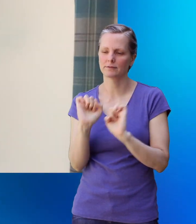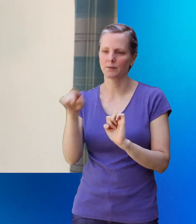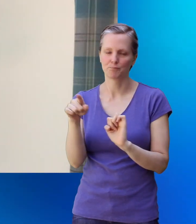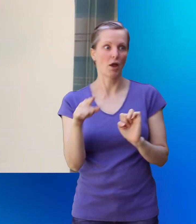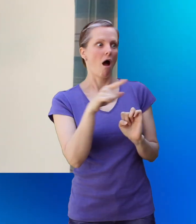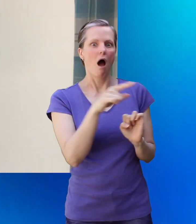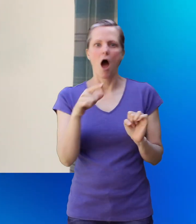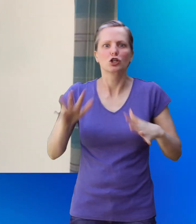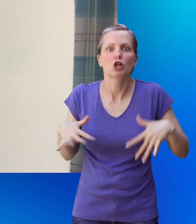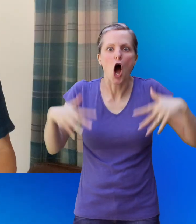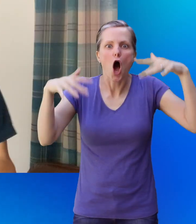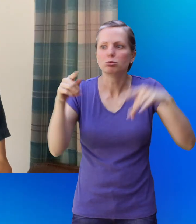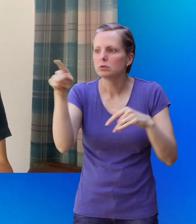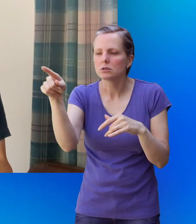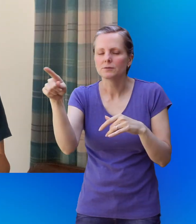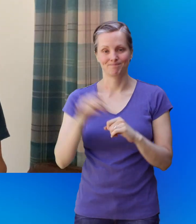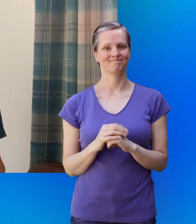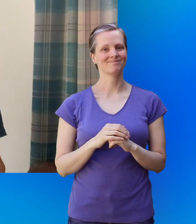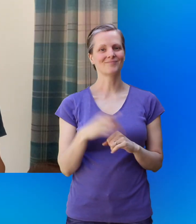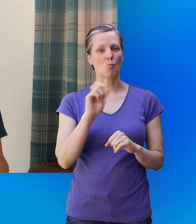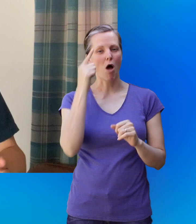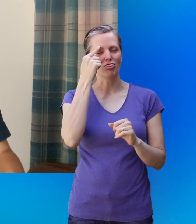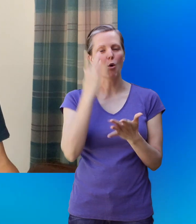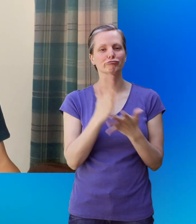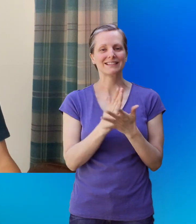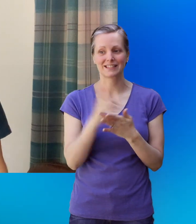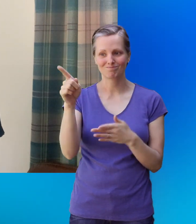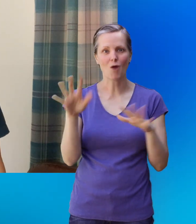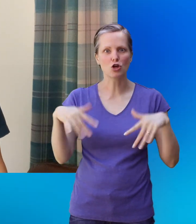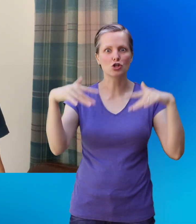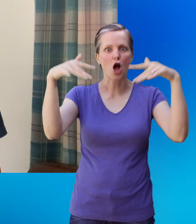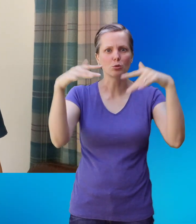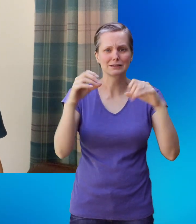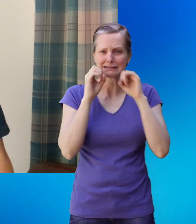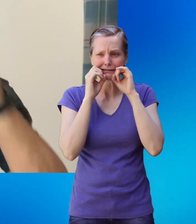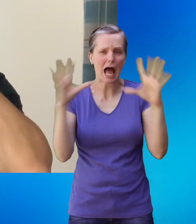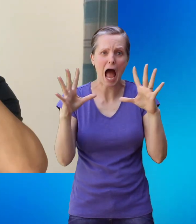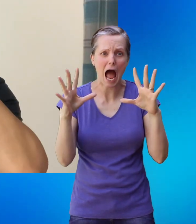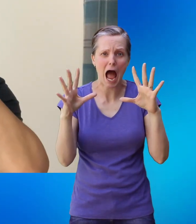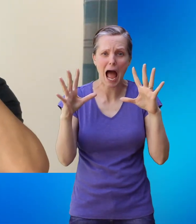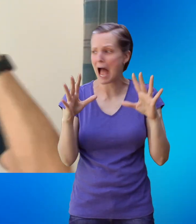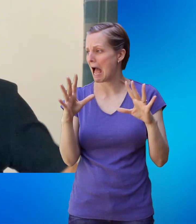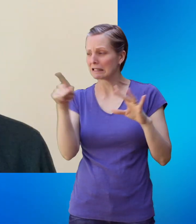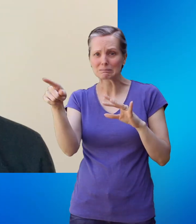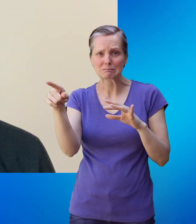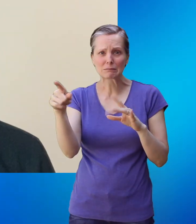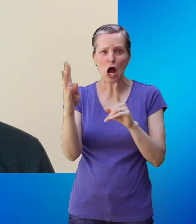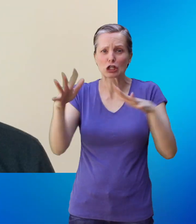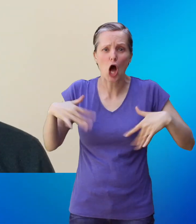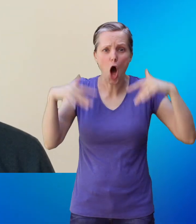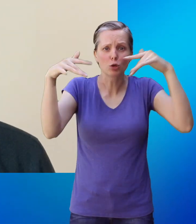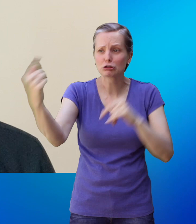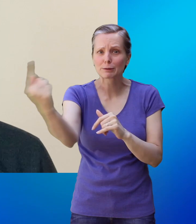case, it's a ghost! And that's what they thought. All the disciples screamed in terror. Ah! "It's